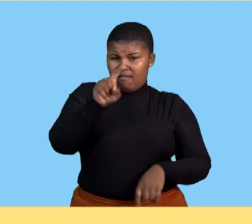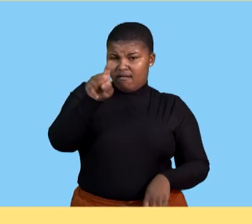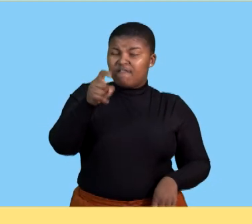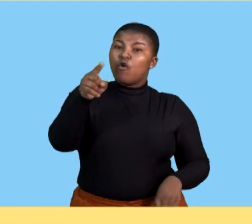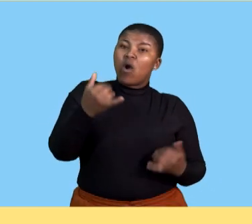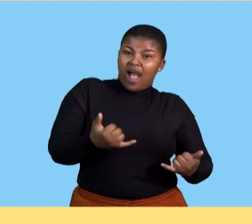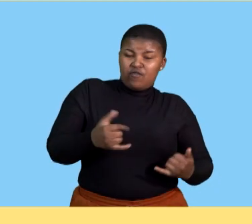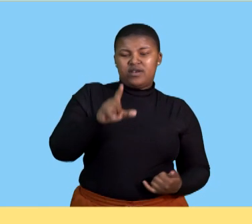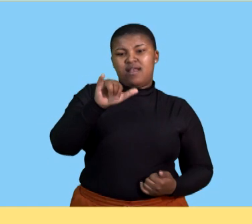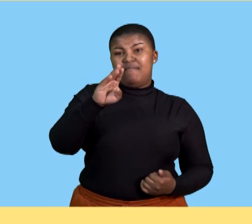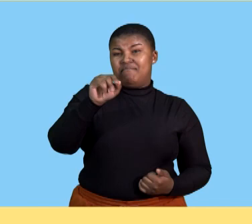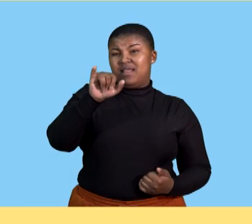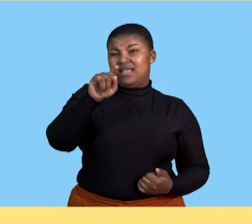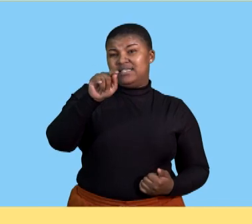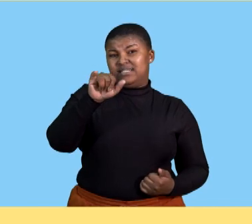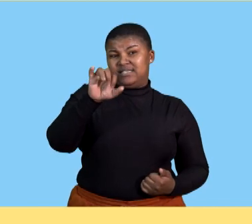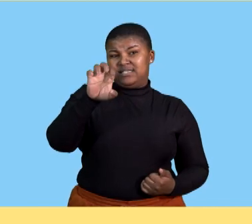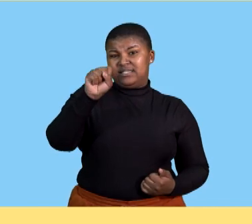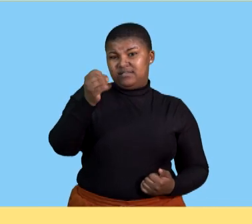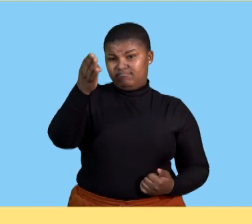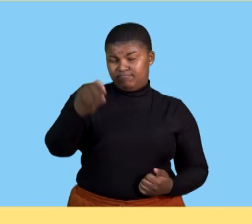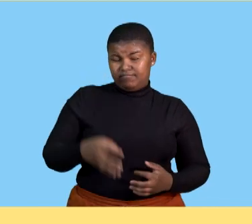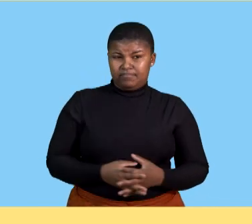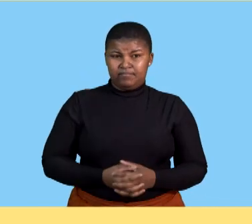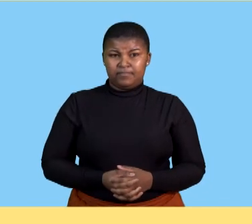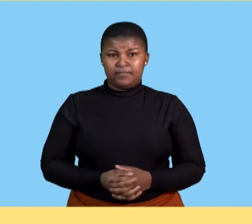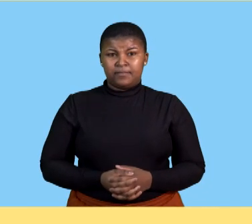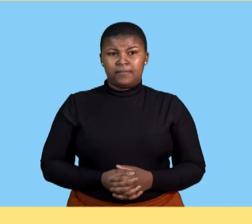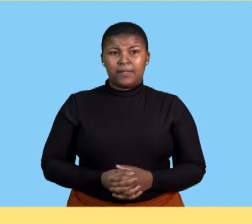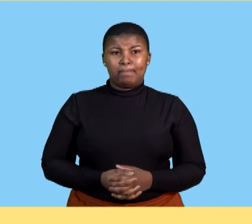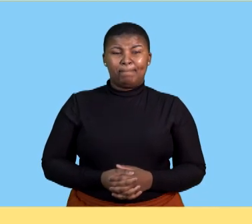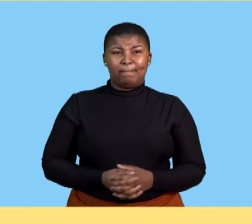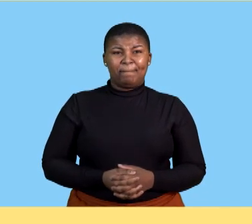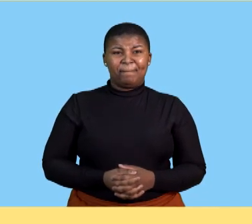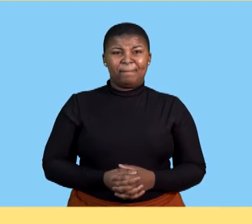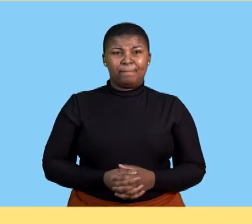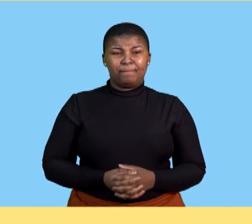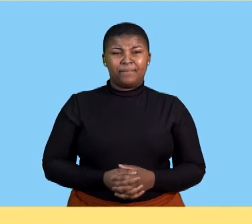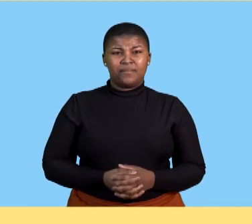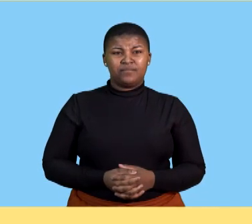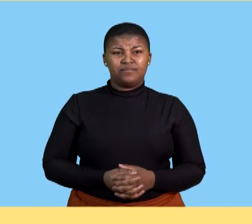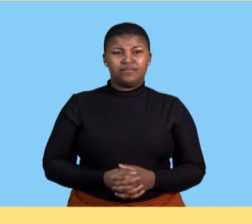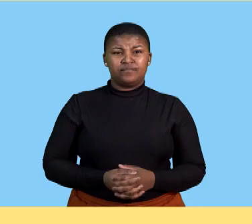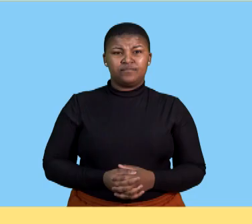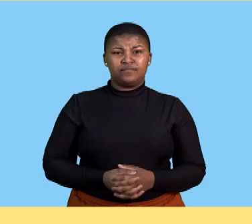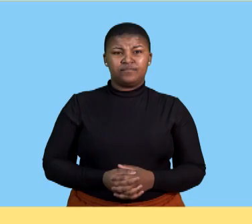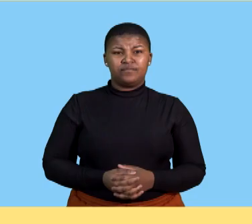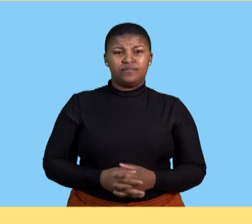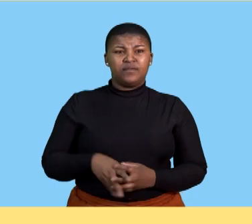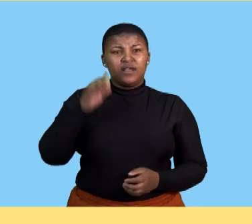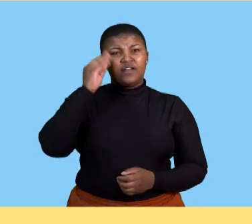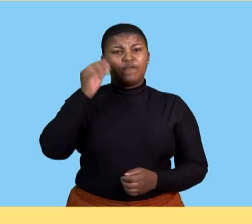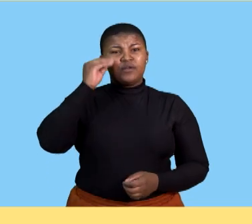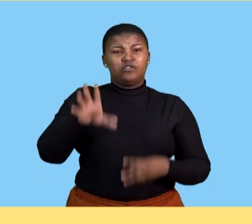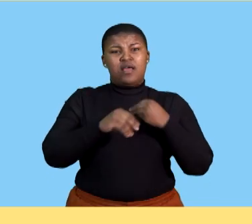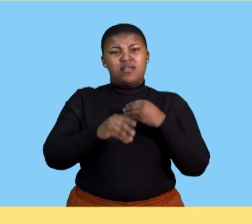record under my current liabilities? There is my bank overdraft. All right. I have